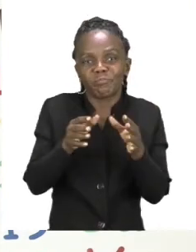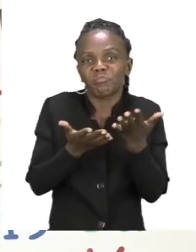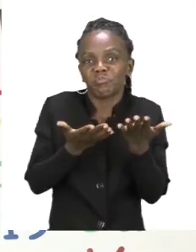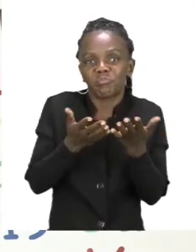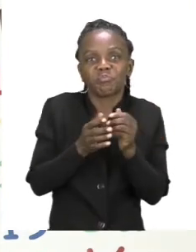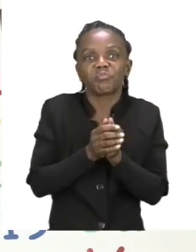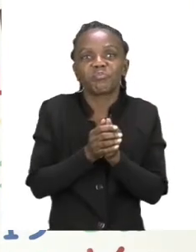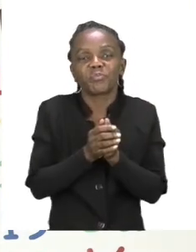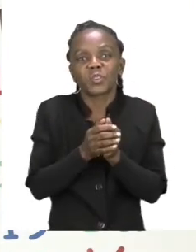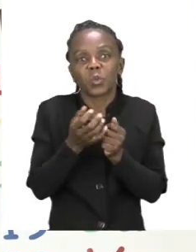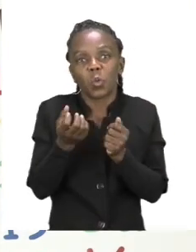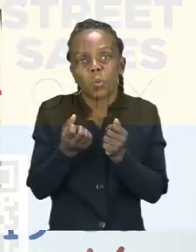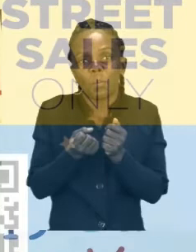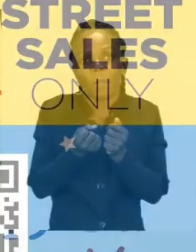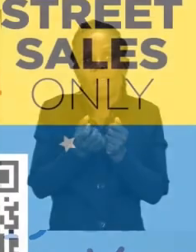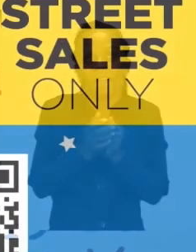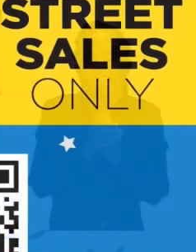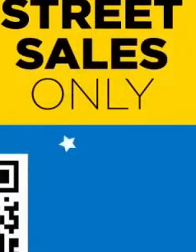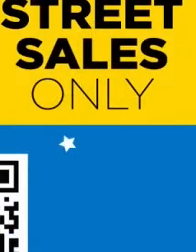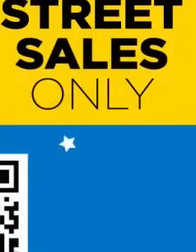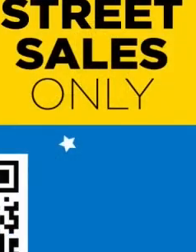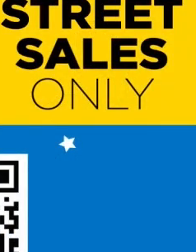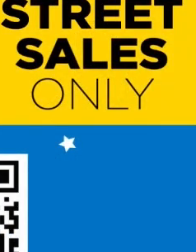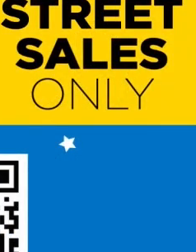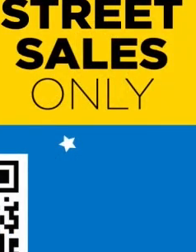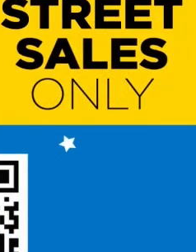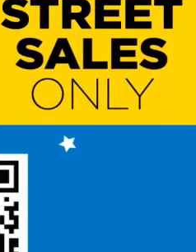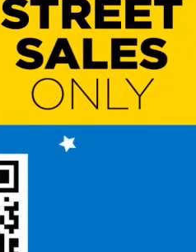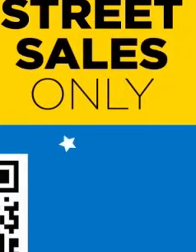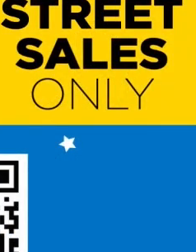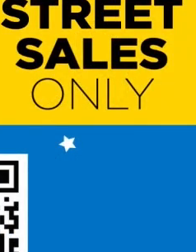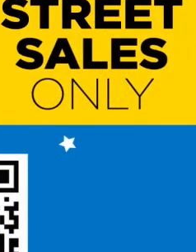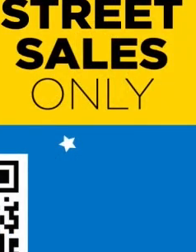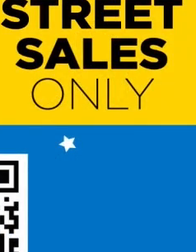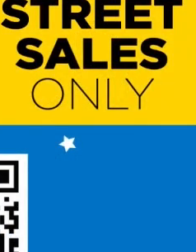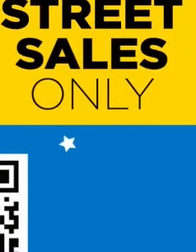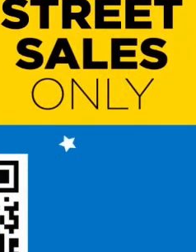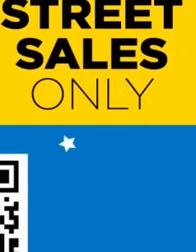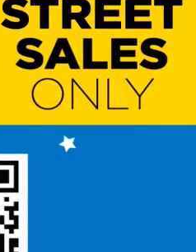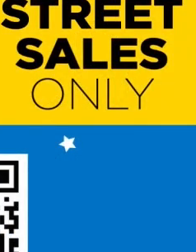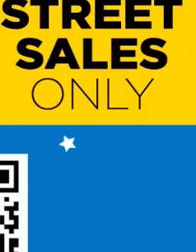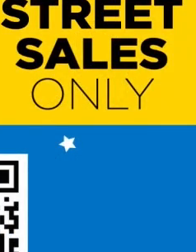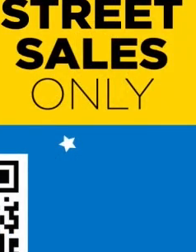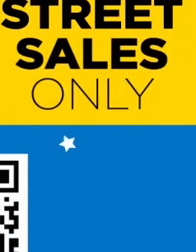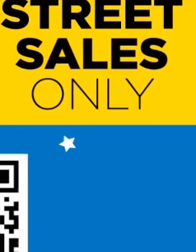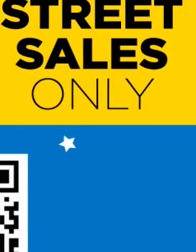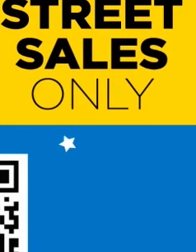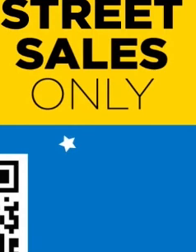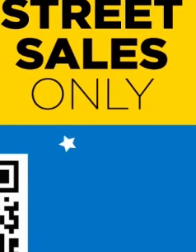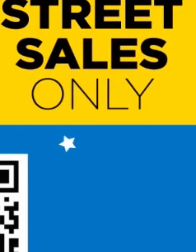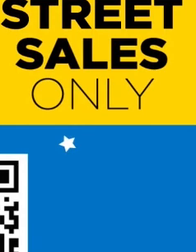back after this advert break. Follow us on MyZone Facebook, Active Kids, to watch your daily lesson and other